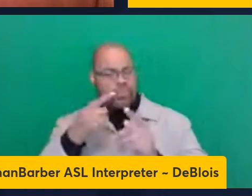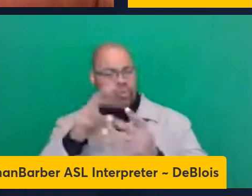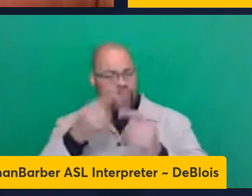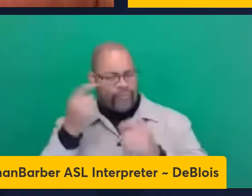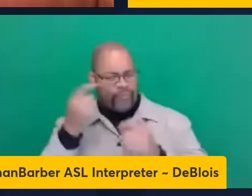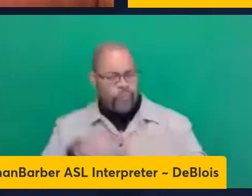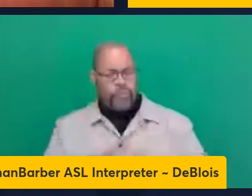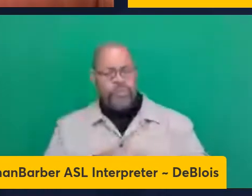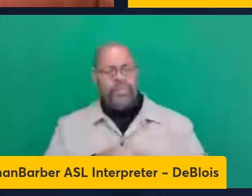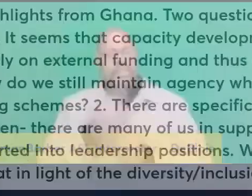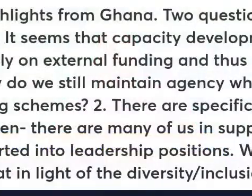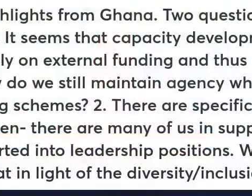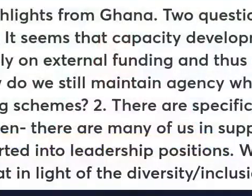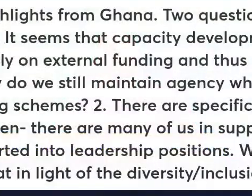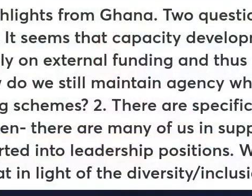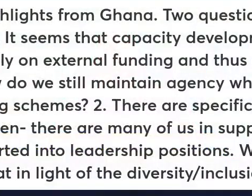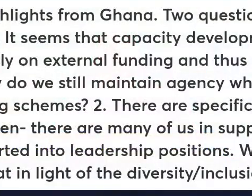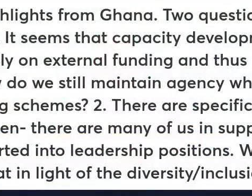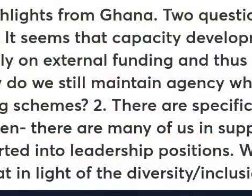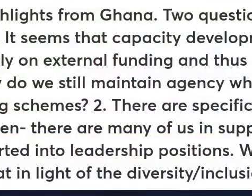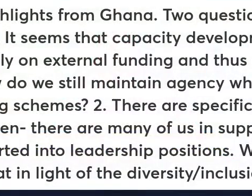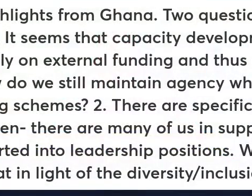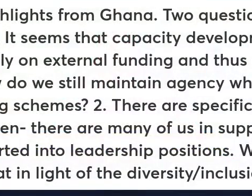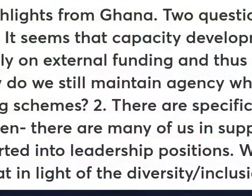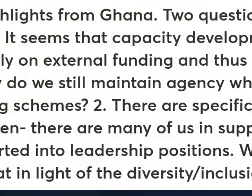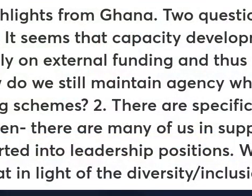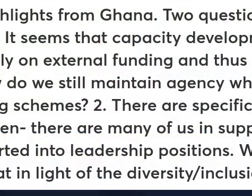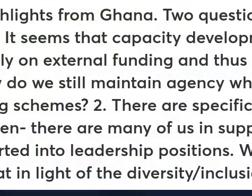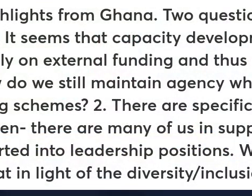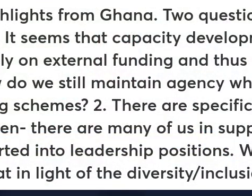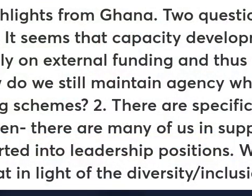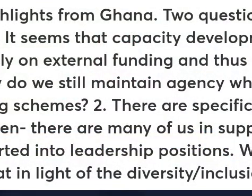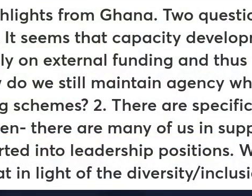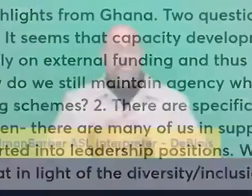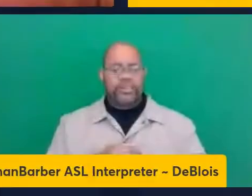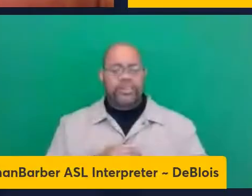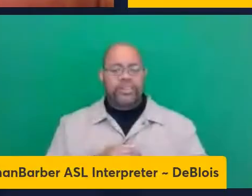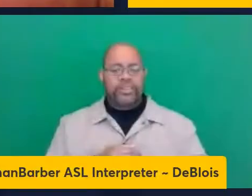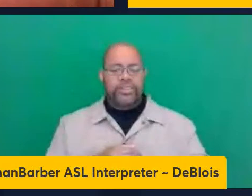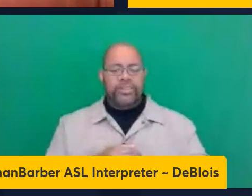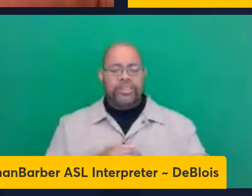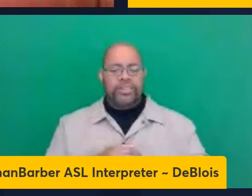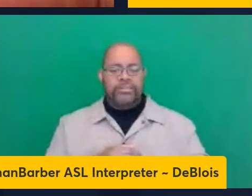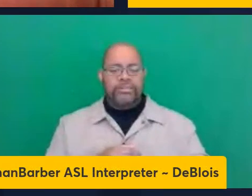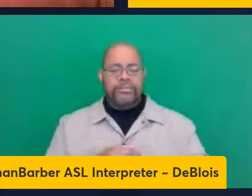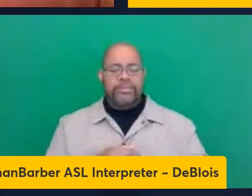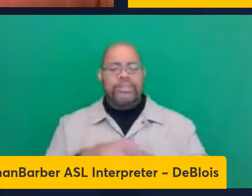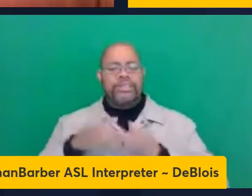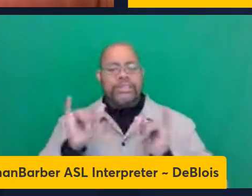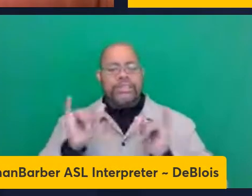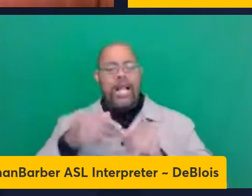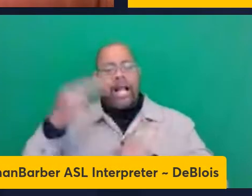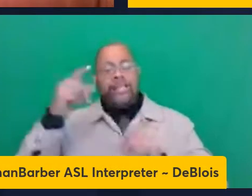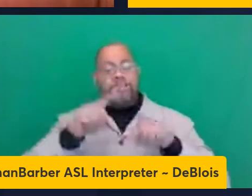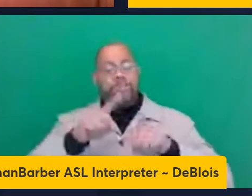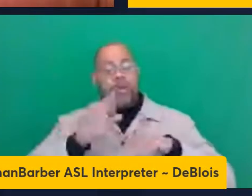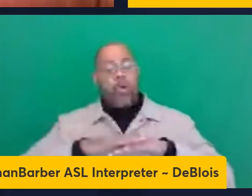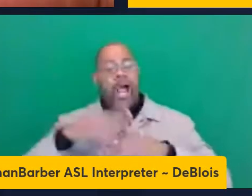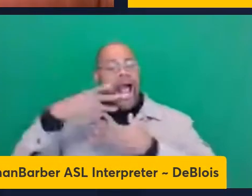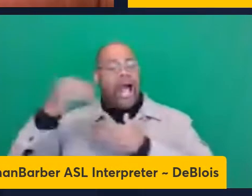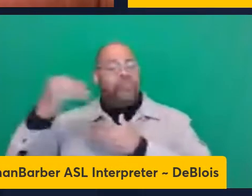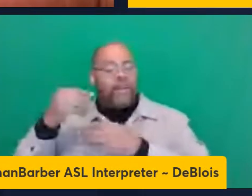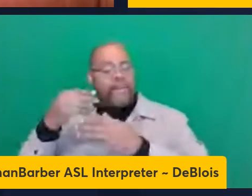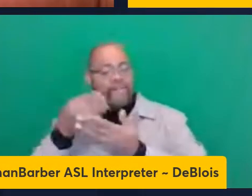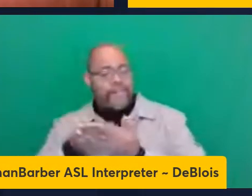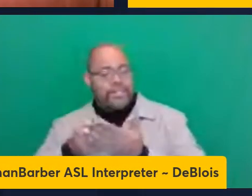seems that capacity development efforts in Africa still, sorry, still highly rely on external funding and